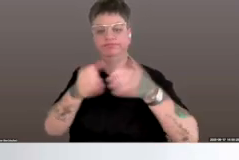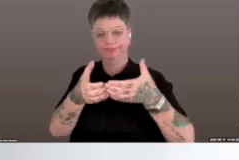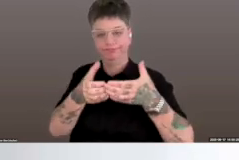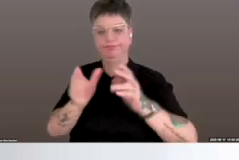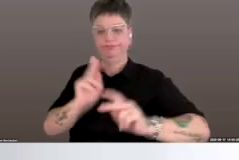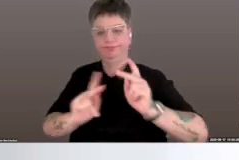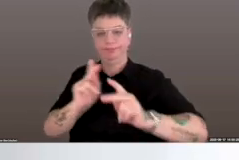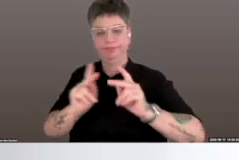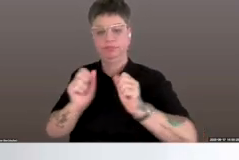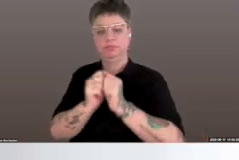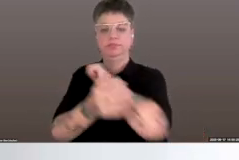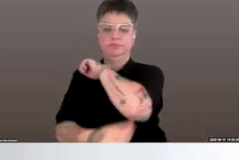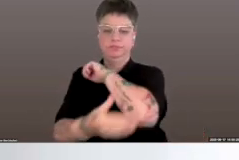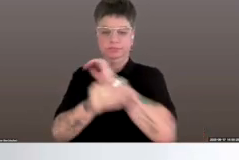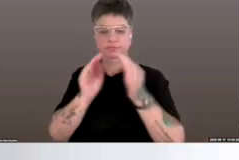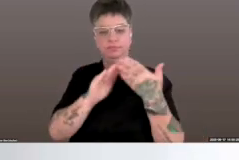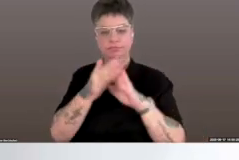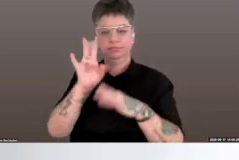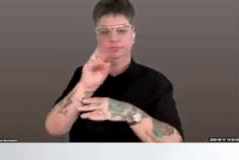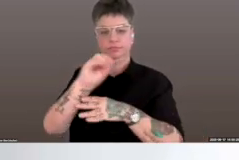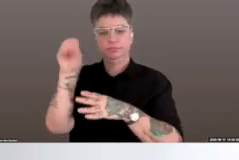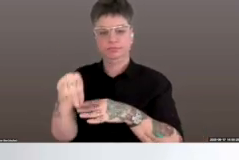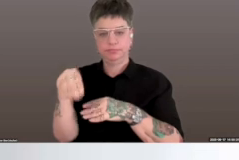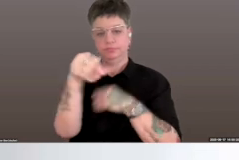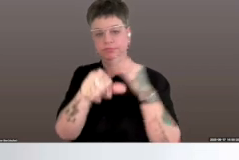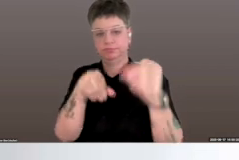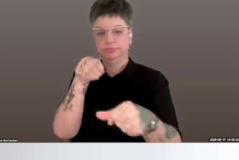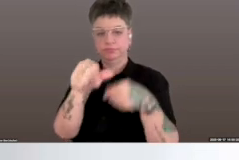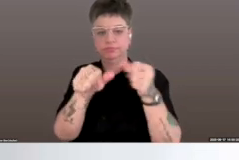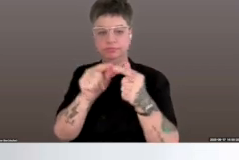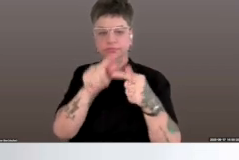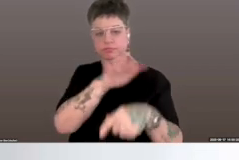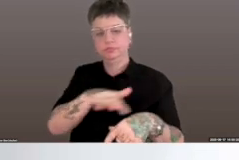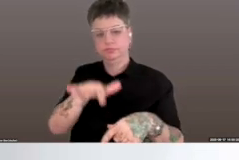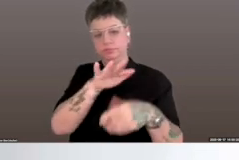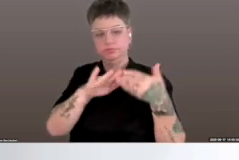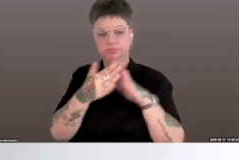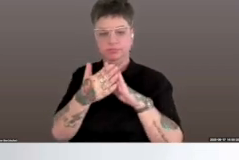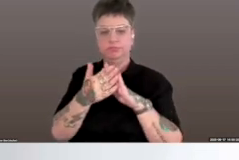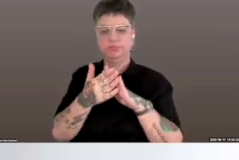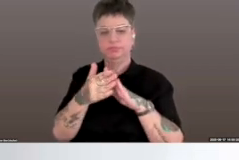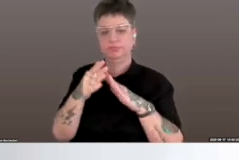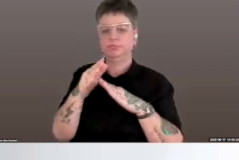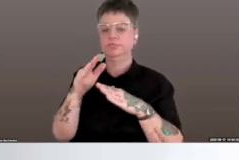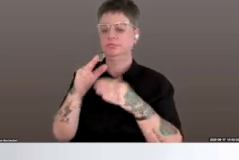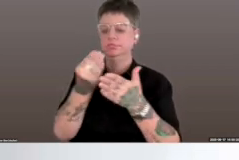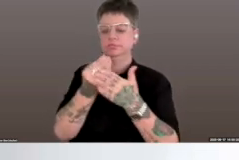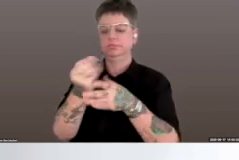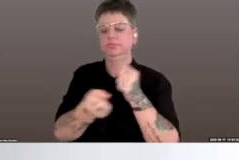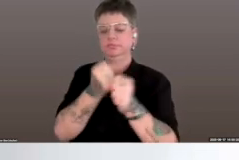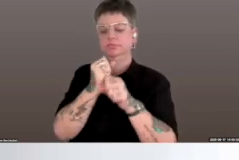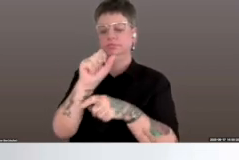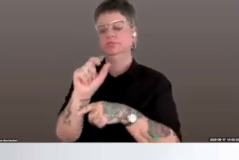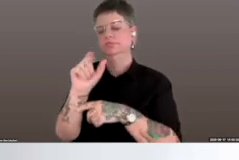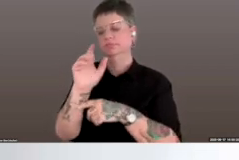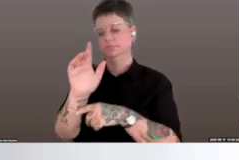communities, with 70% of project funds going to these communities. For fiscal year 2025-26, CORE staff are looking